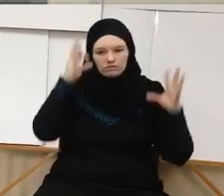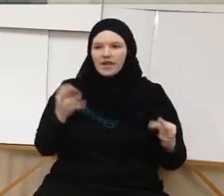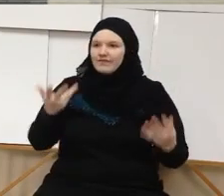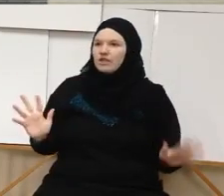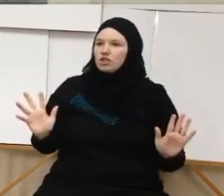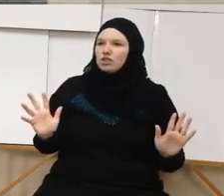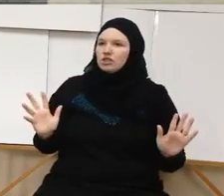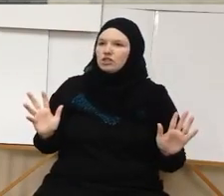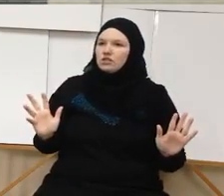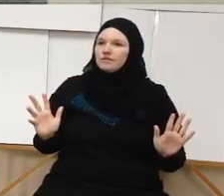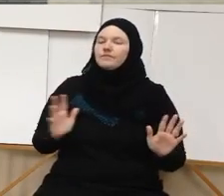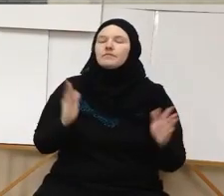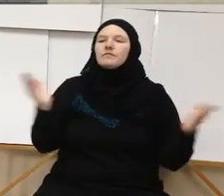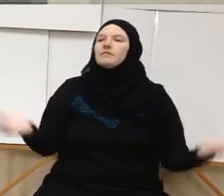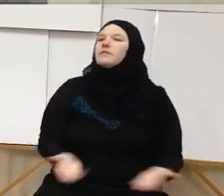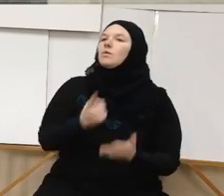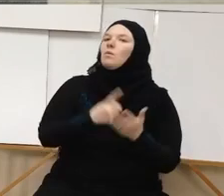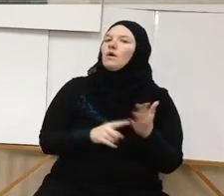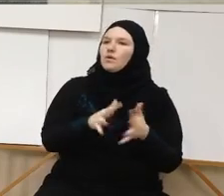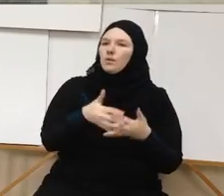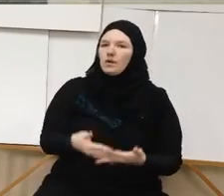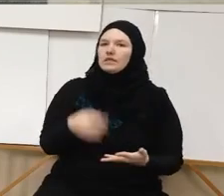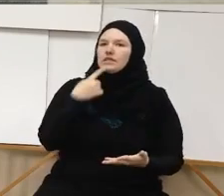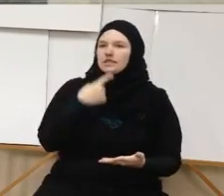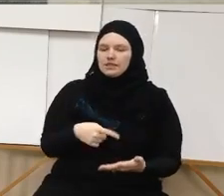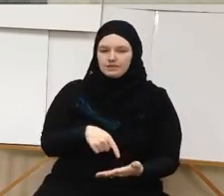So here is what the Quran says about the Quran.